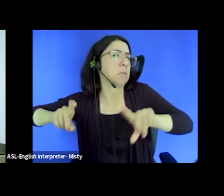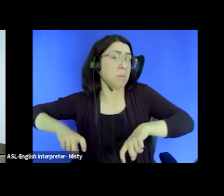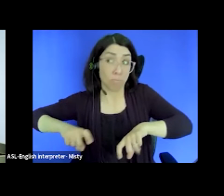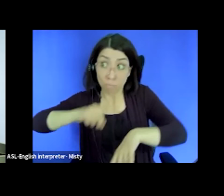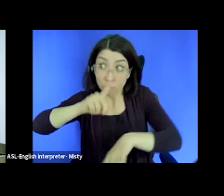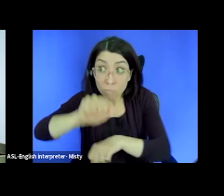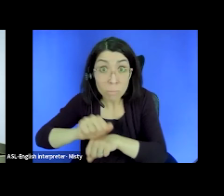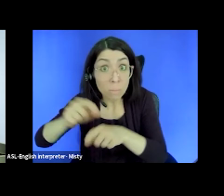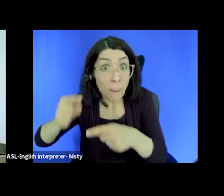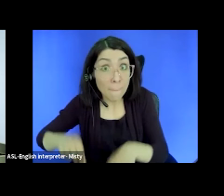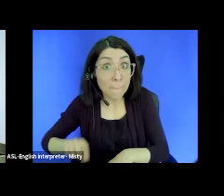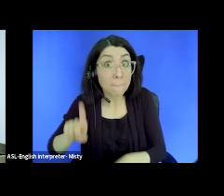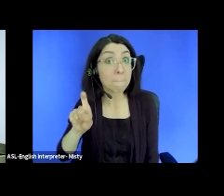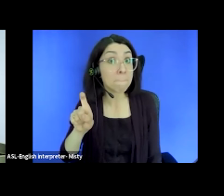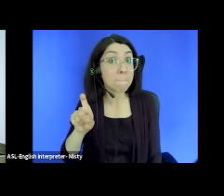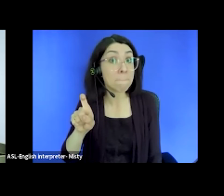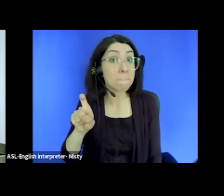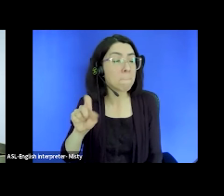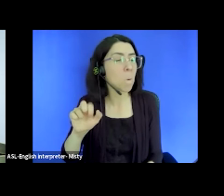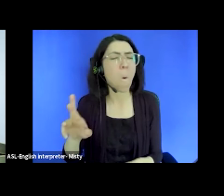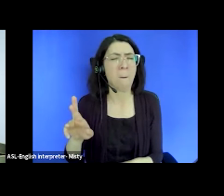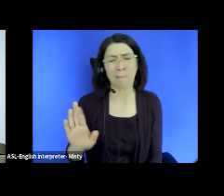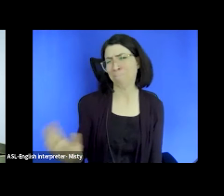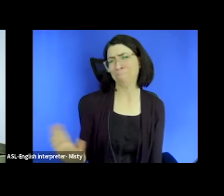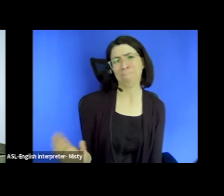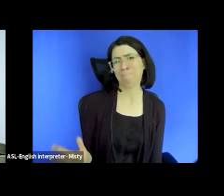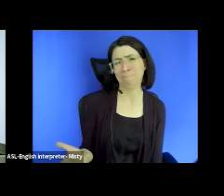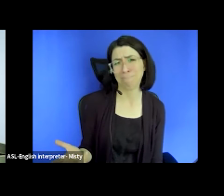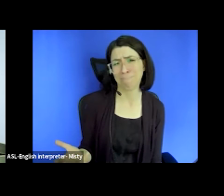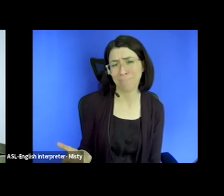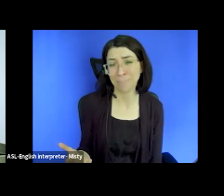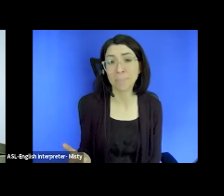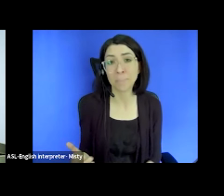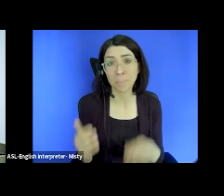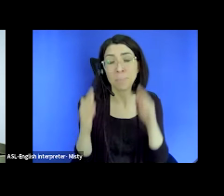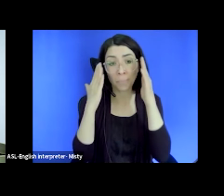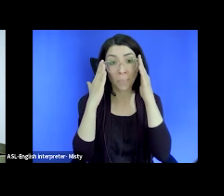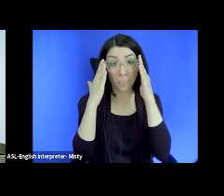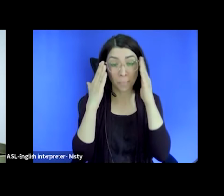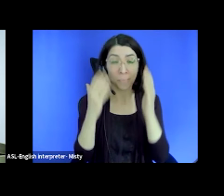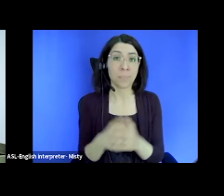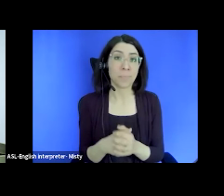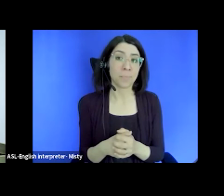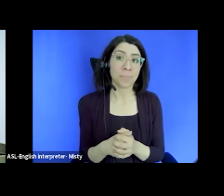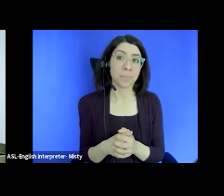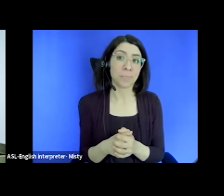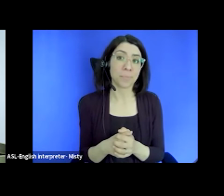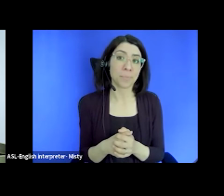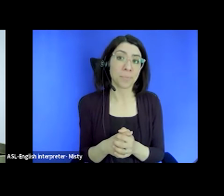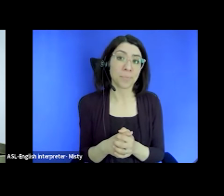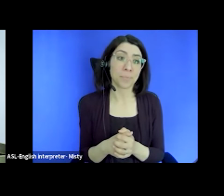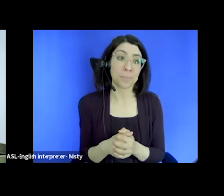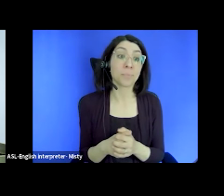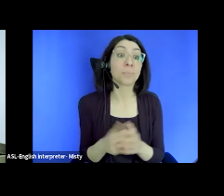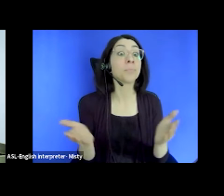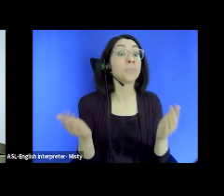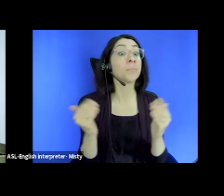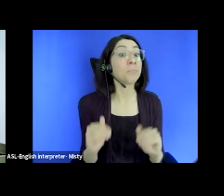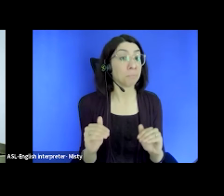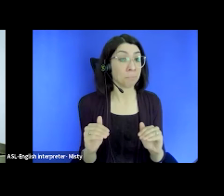support or sort of that are for or against that thought that we might have. And then we set up the